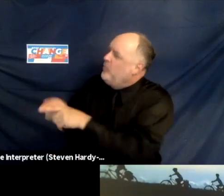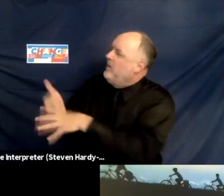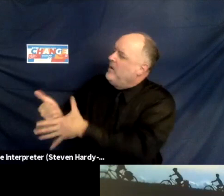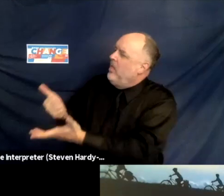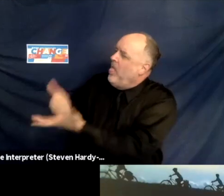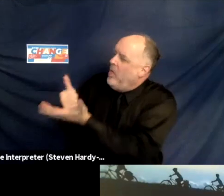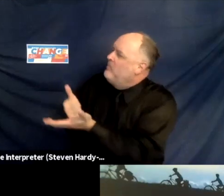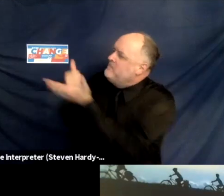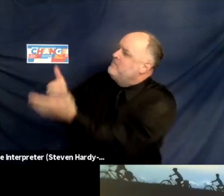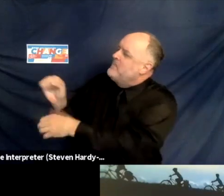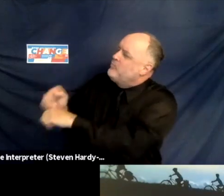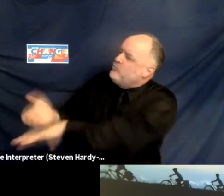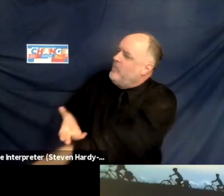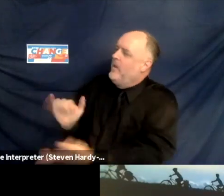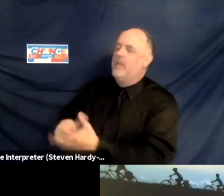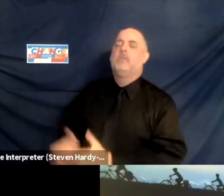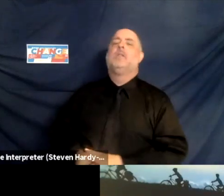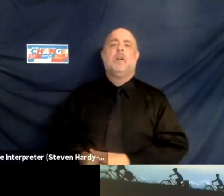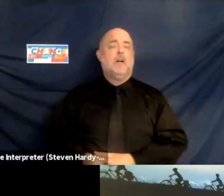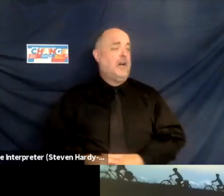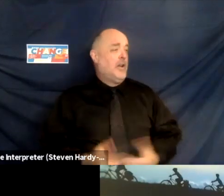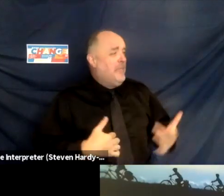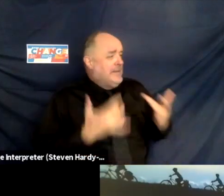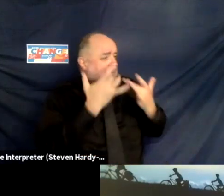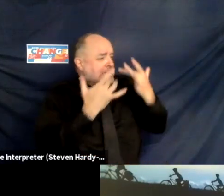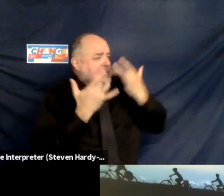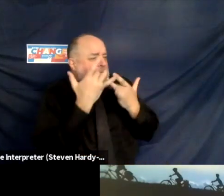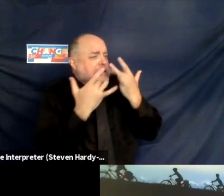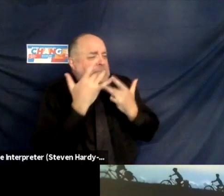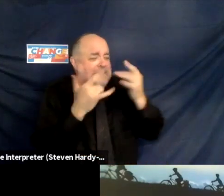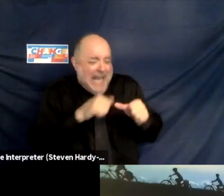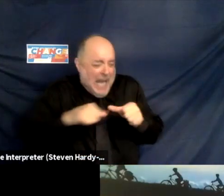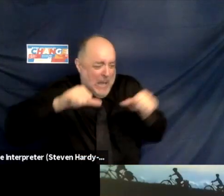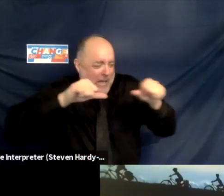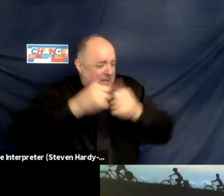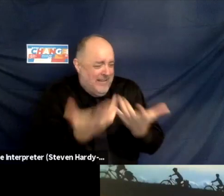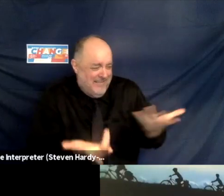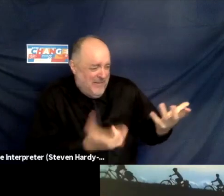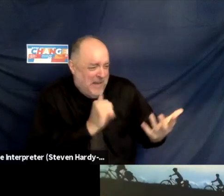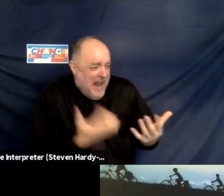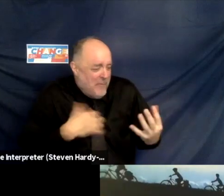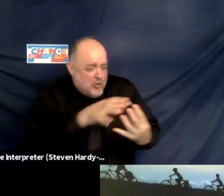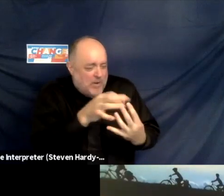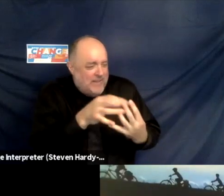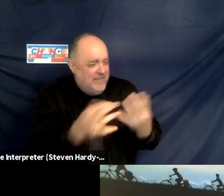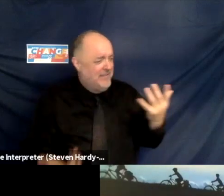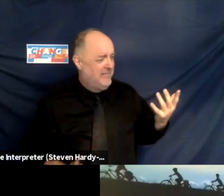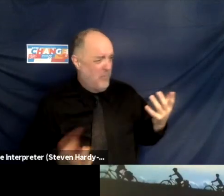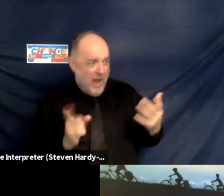deserts of green, open space, lack of alternative to transportation in communities of